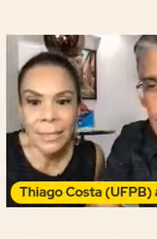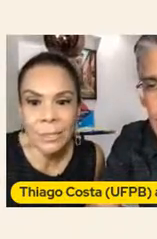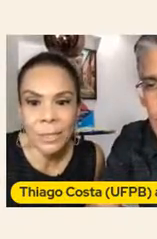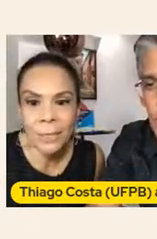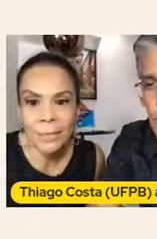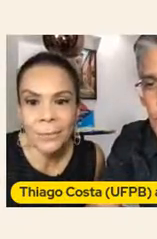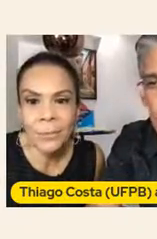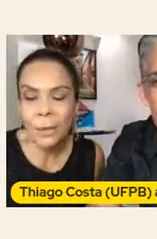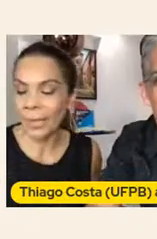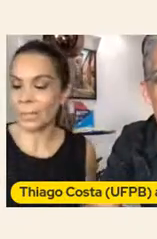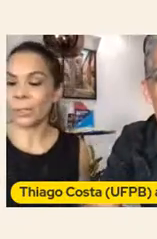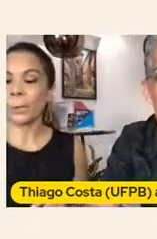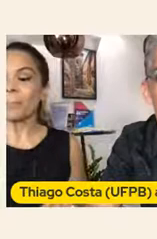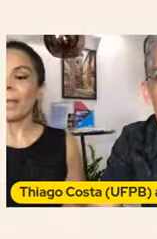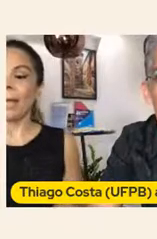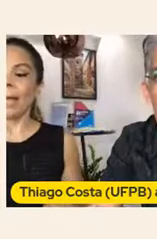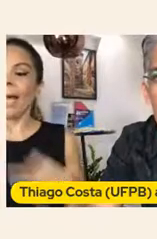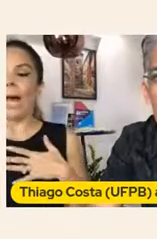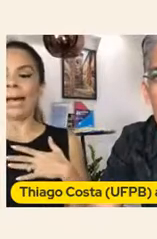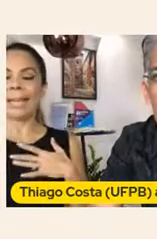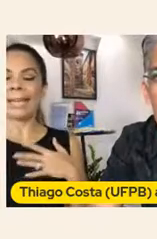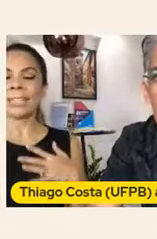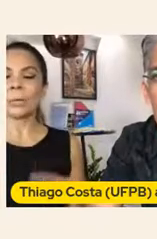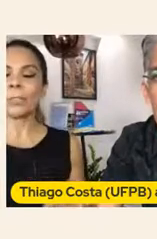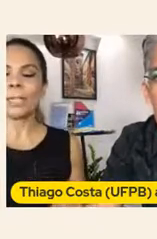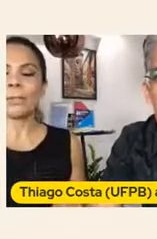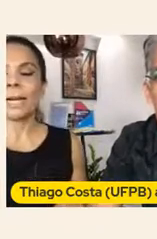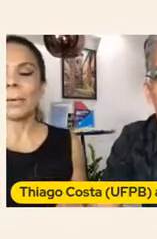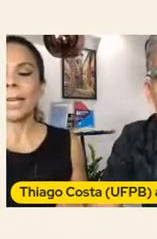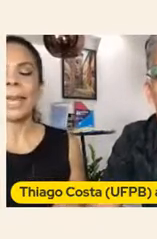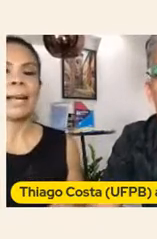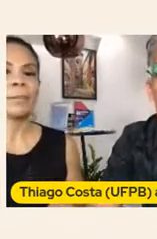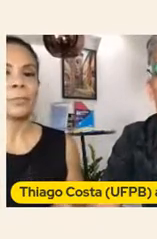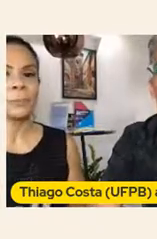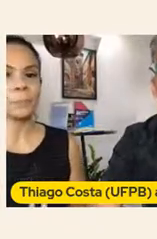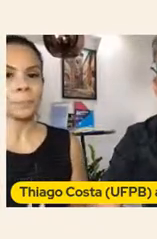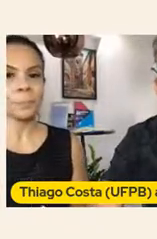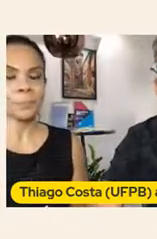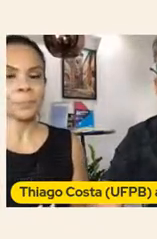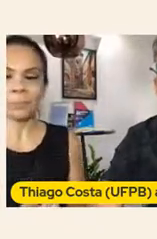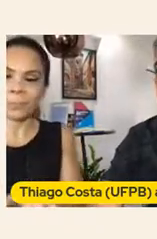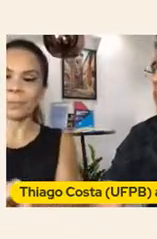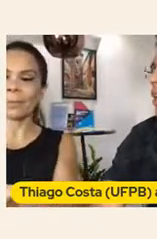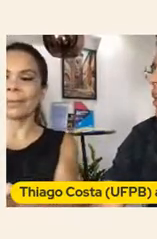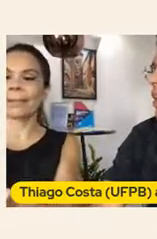Karina? Karina, we don't know. Okay, so let's continue. Let's continue. Now we have